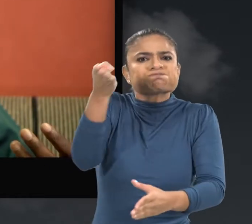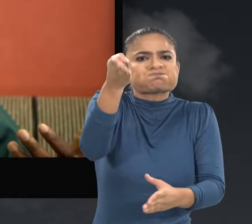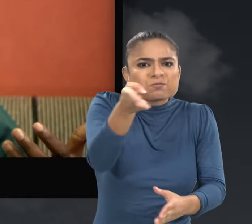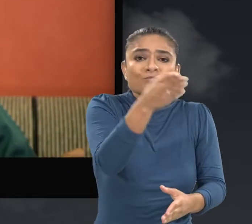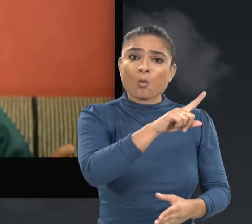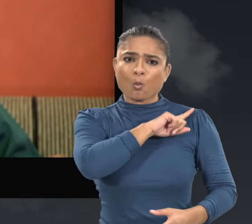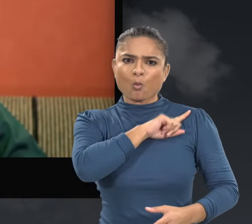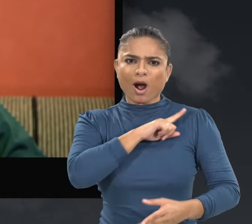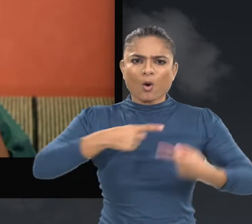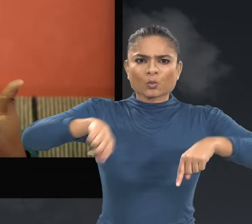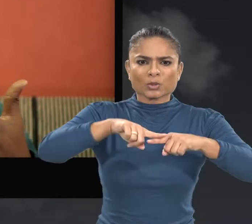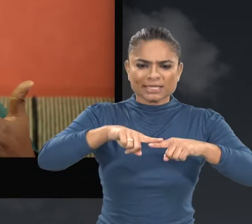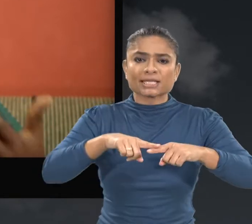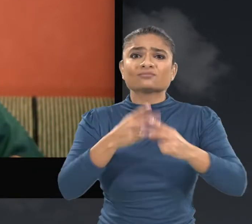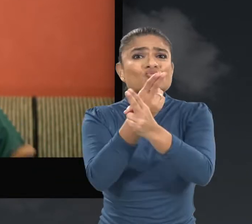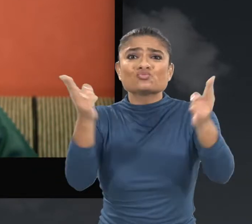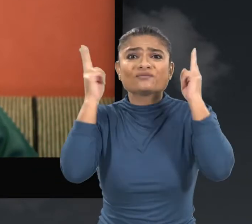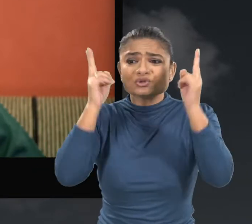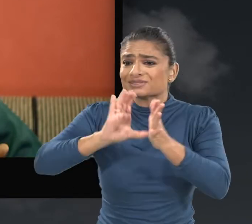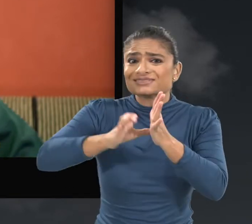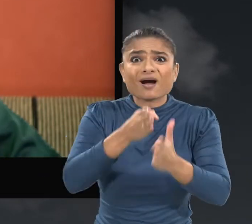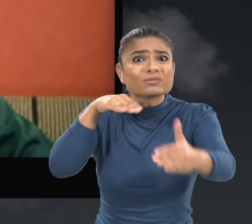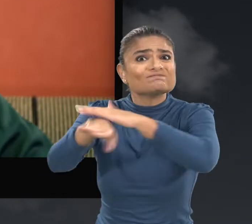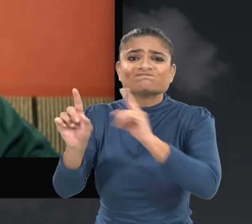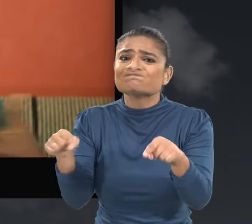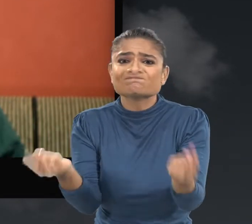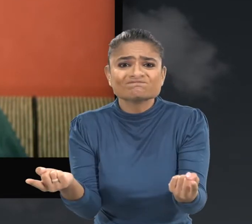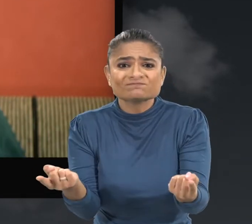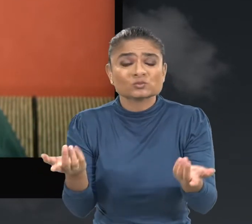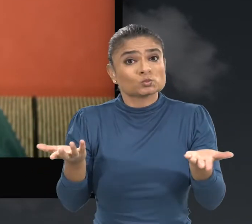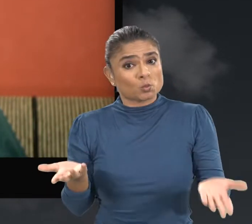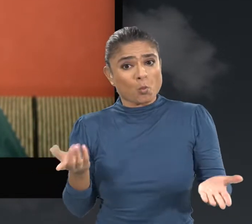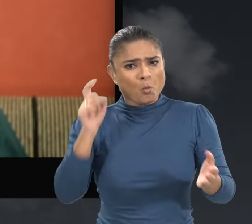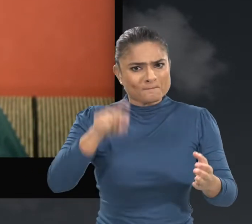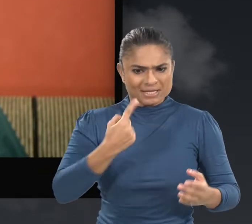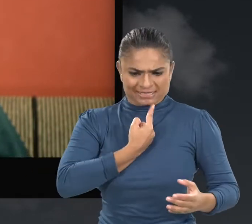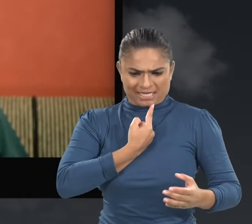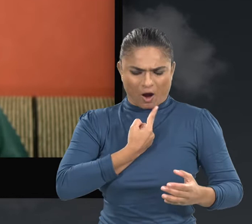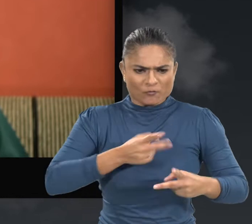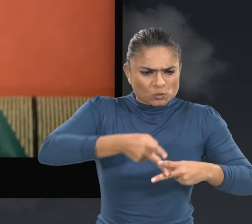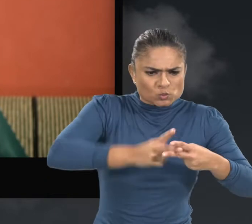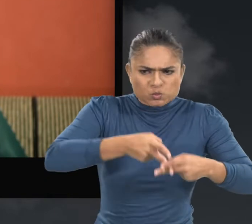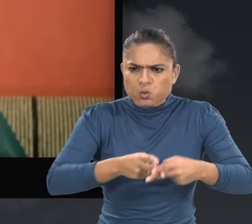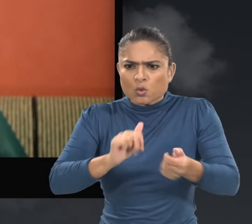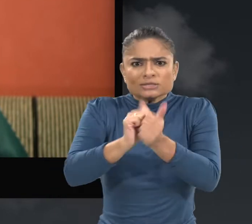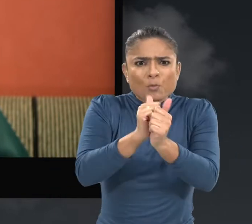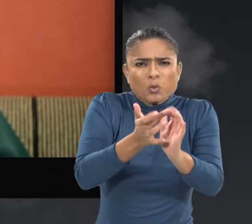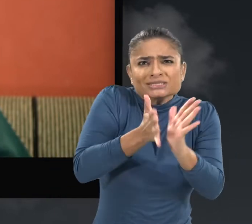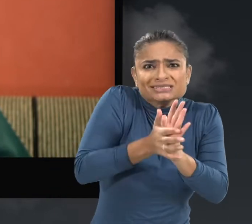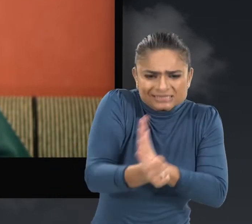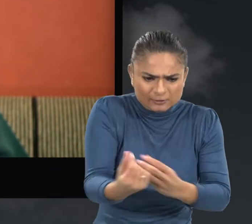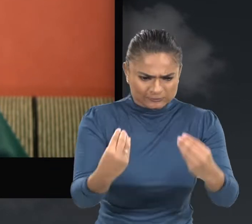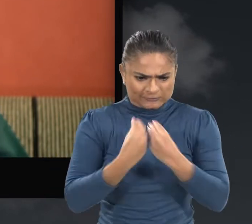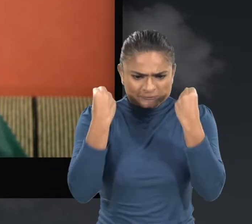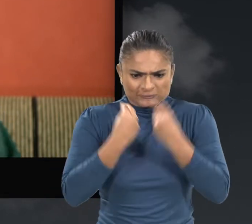there, because they were not able to go to tertiary level. So sport is